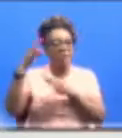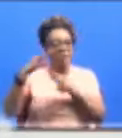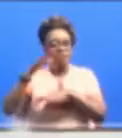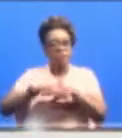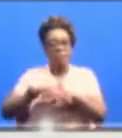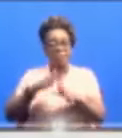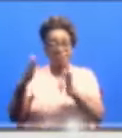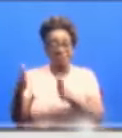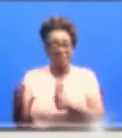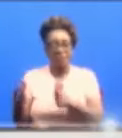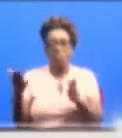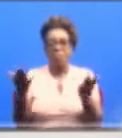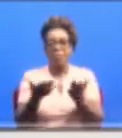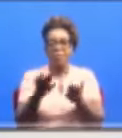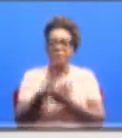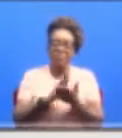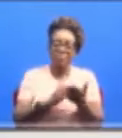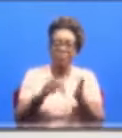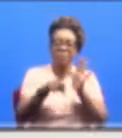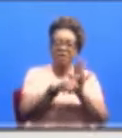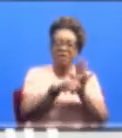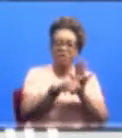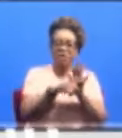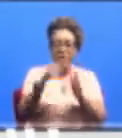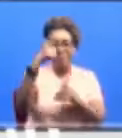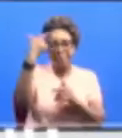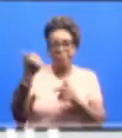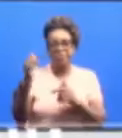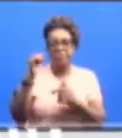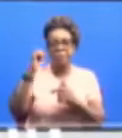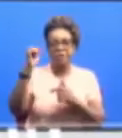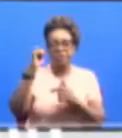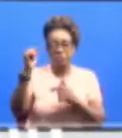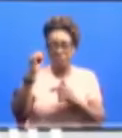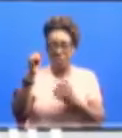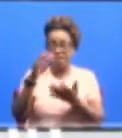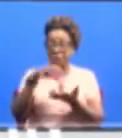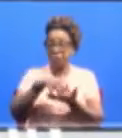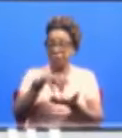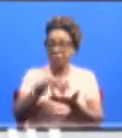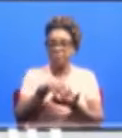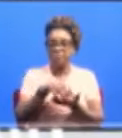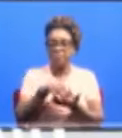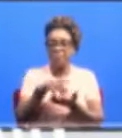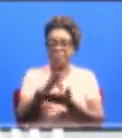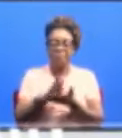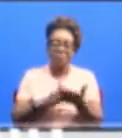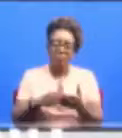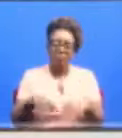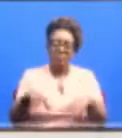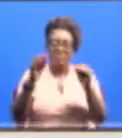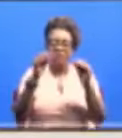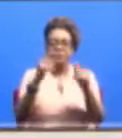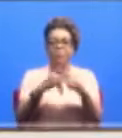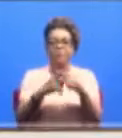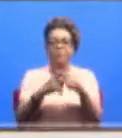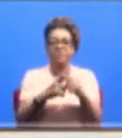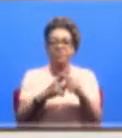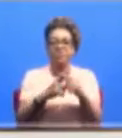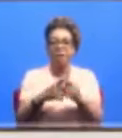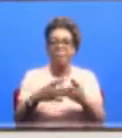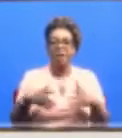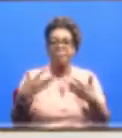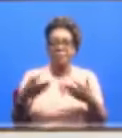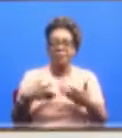side of divide. Some would find it negative because he's a political head. Others found it positive. I'm just happy it